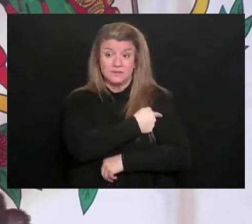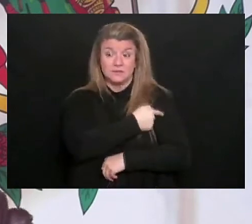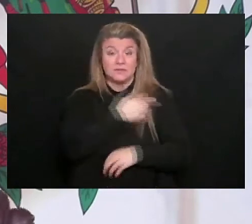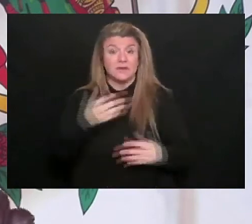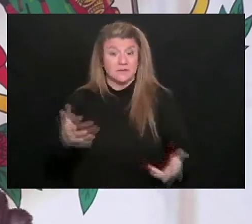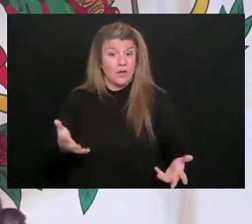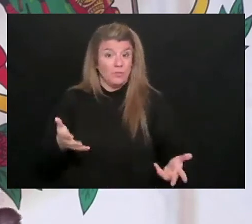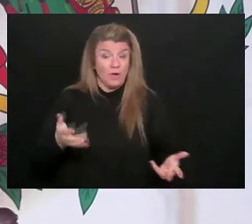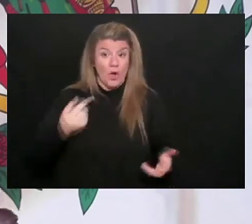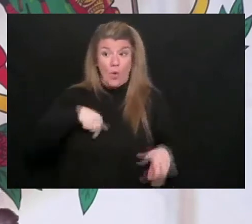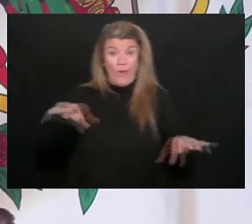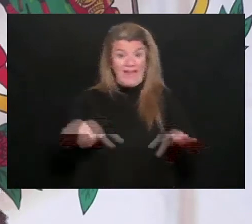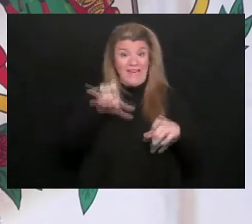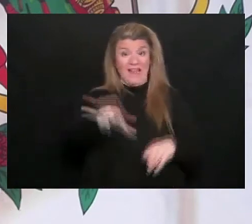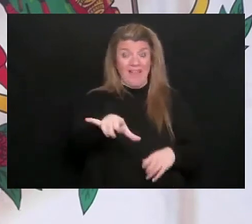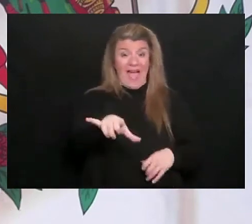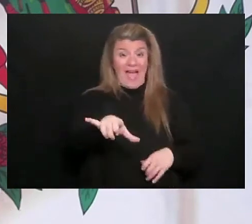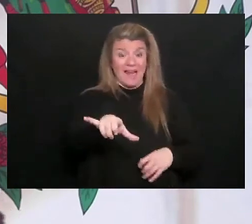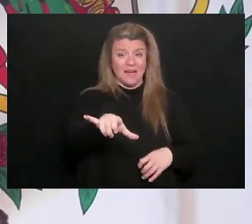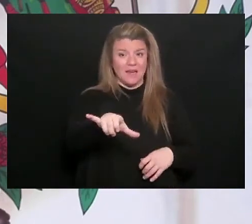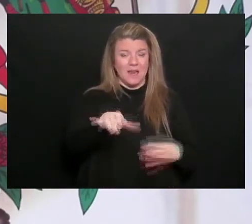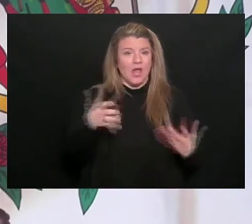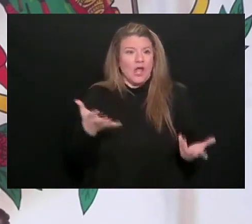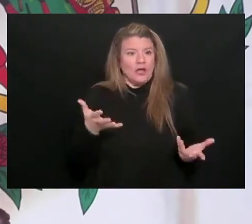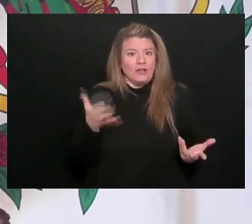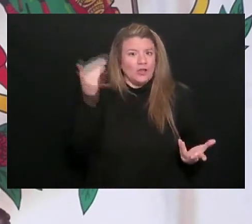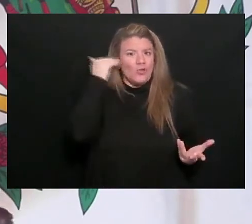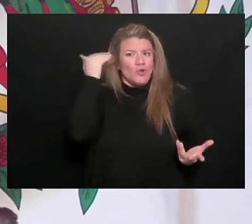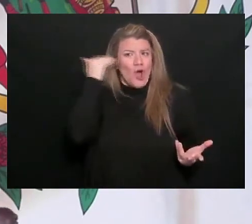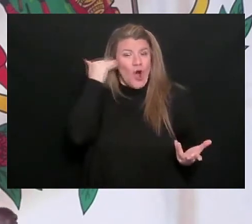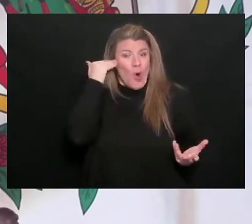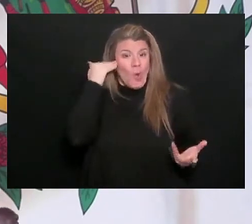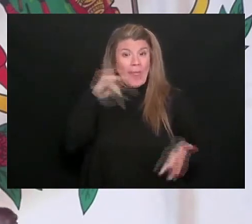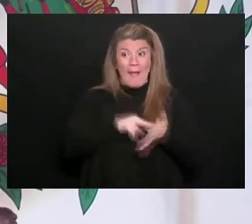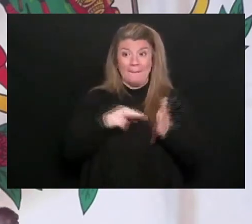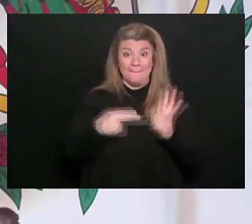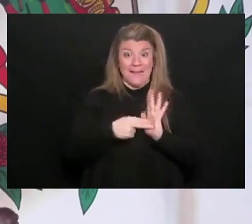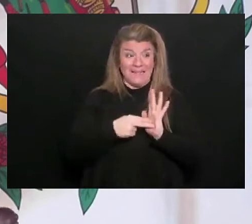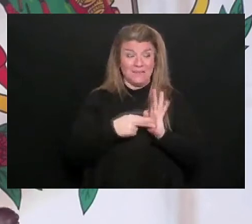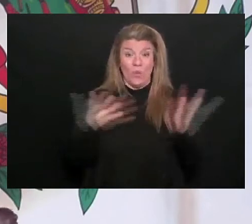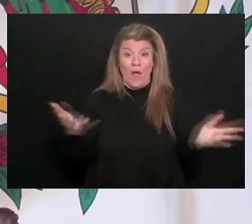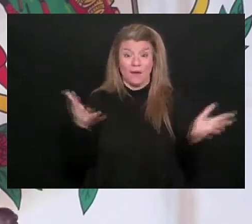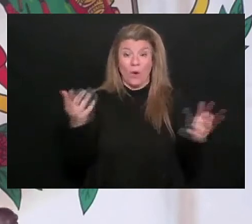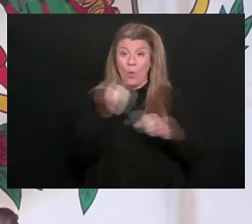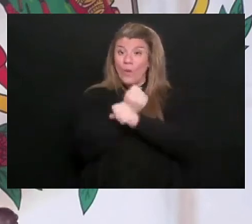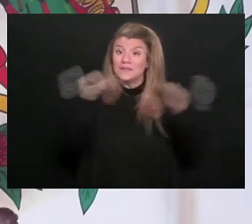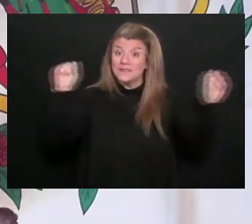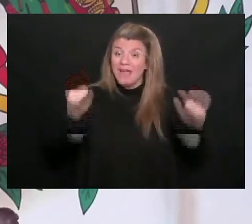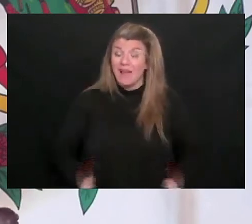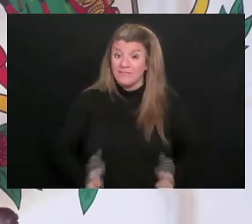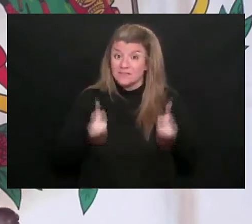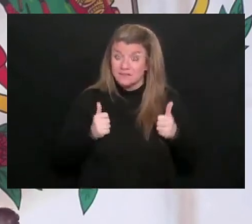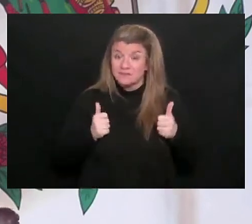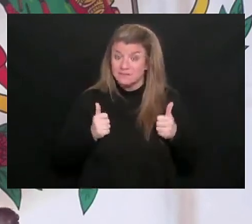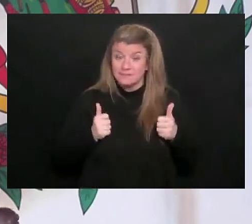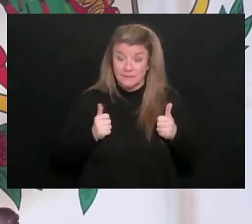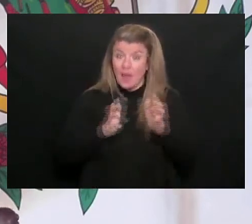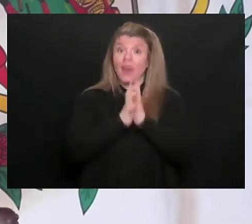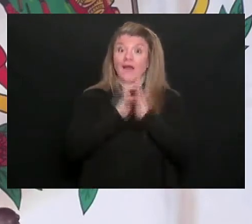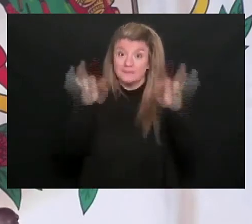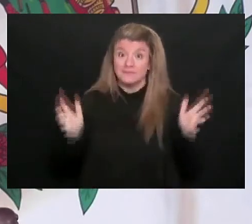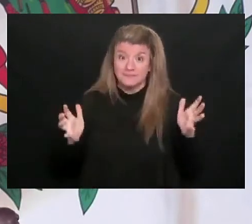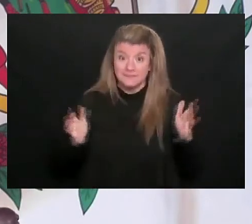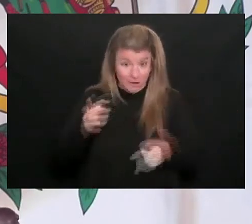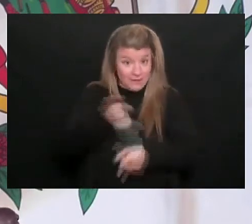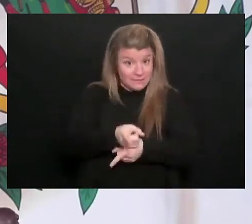fair, you've got to say we saved a pile of lives. Did we not? Did